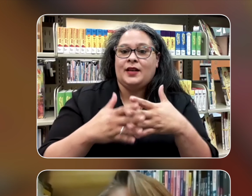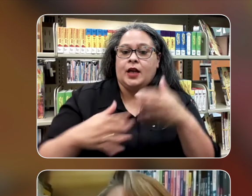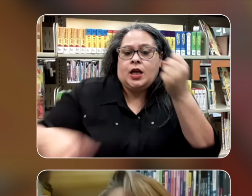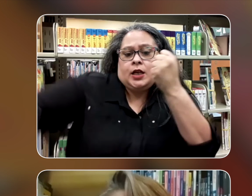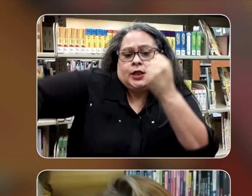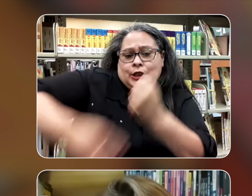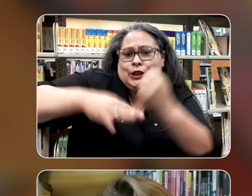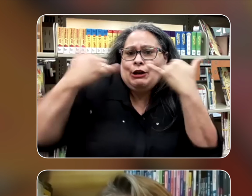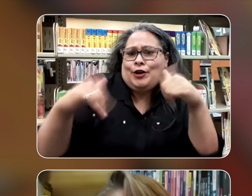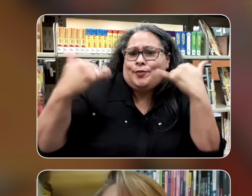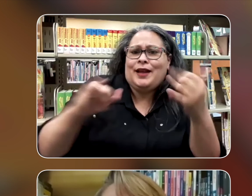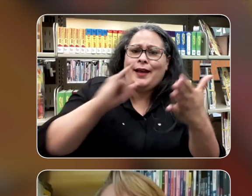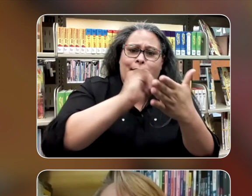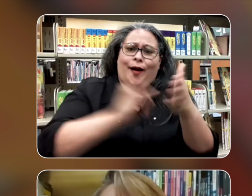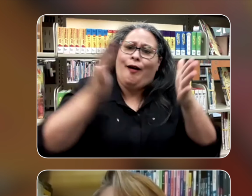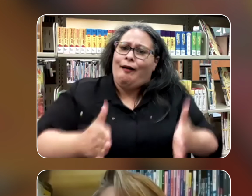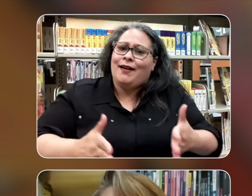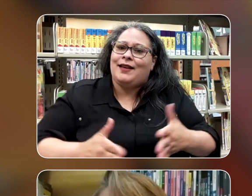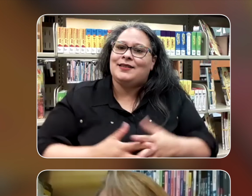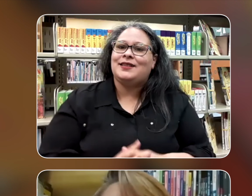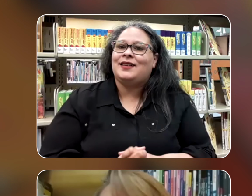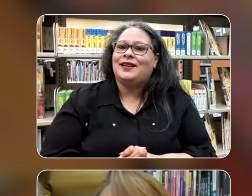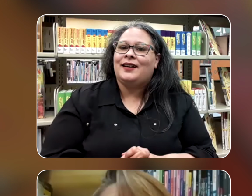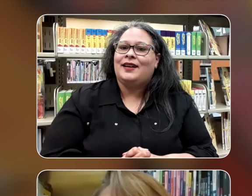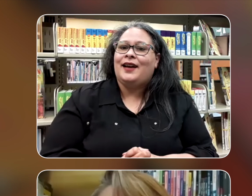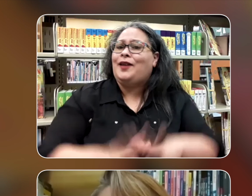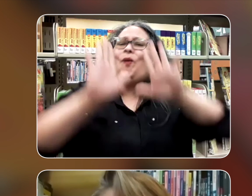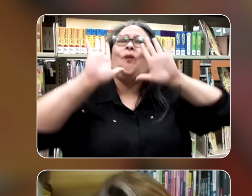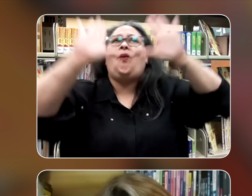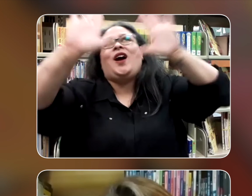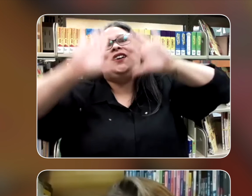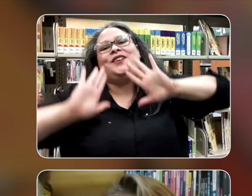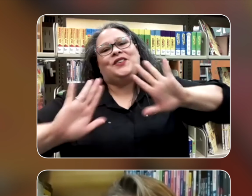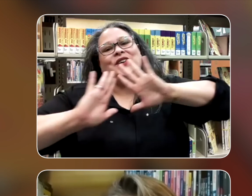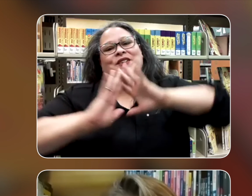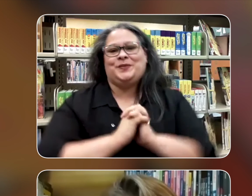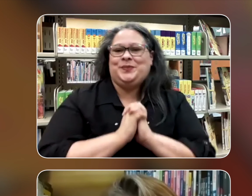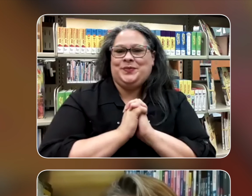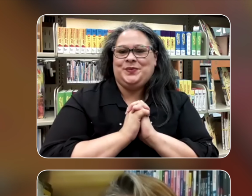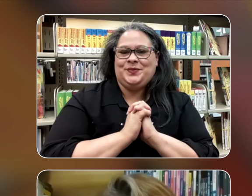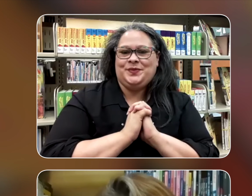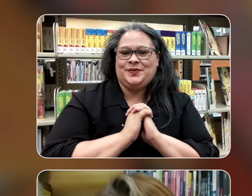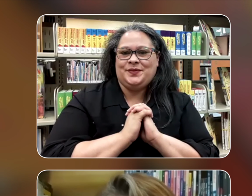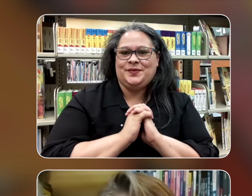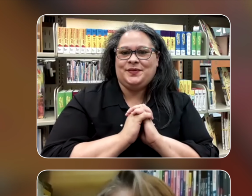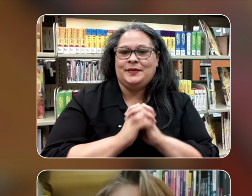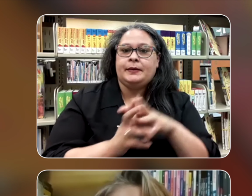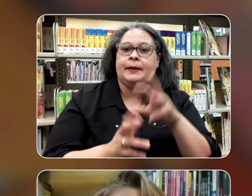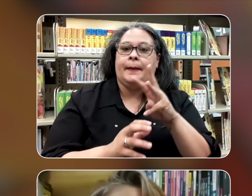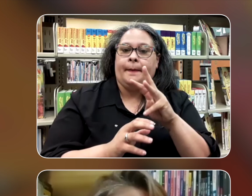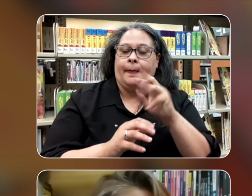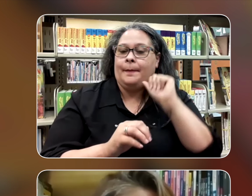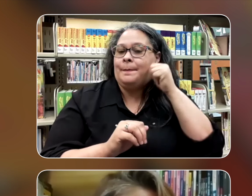soccer-playing artist and simply marvelous. Miss Jamico Apple,